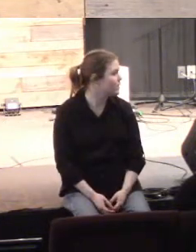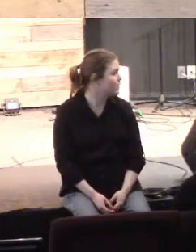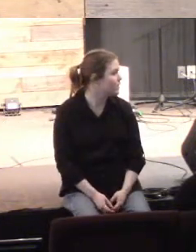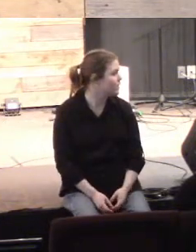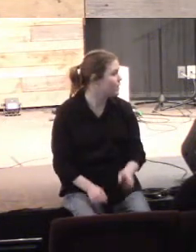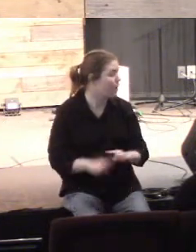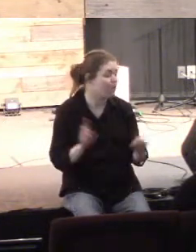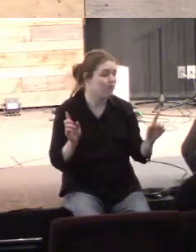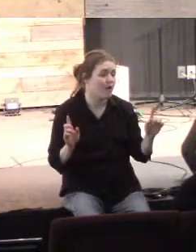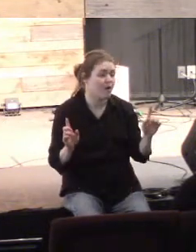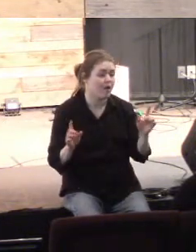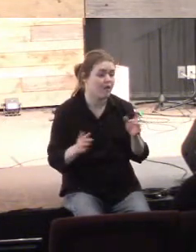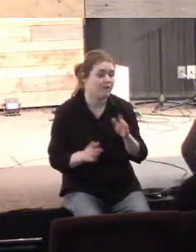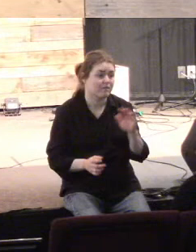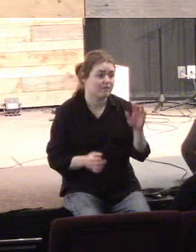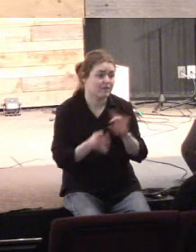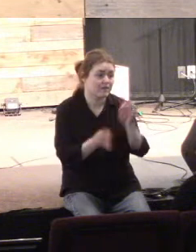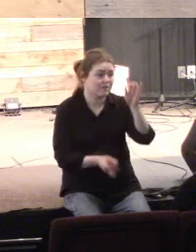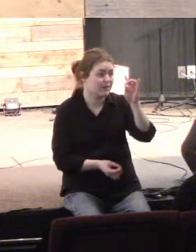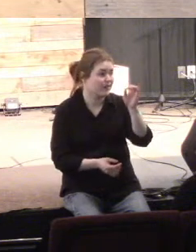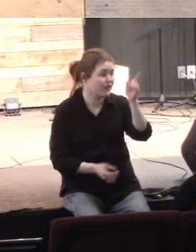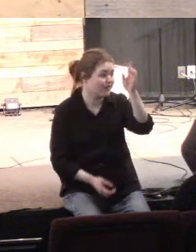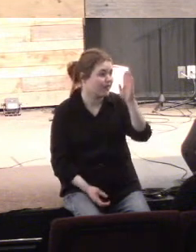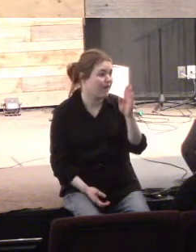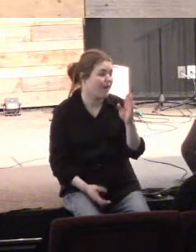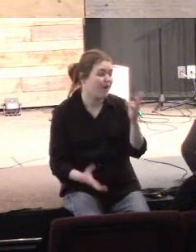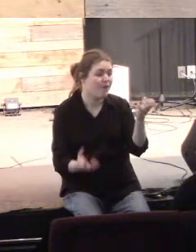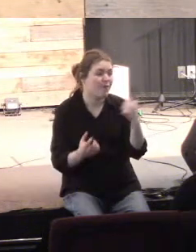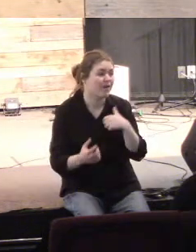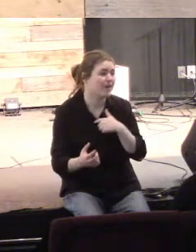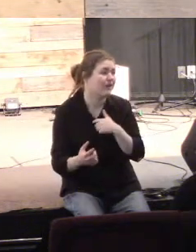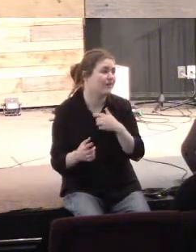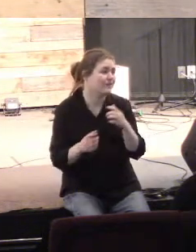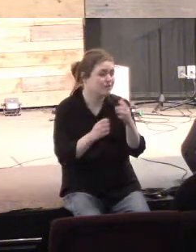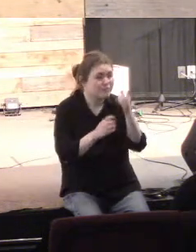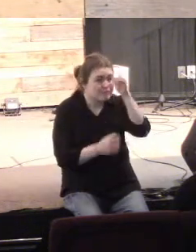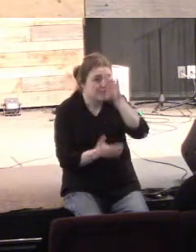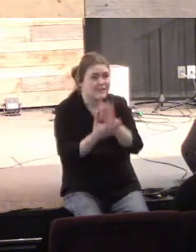But the Spirit of God wants us to believe in miracles,